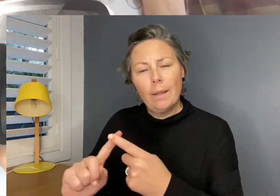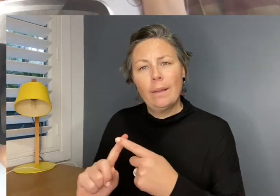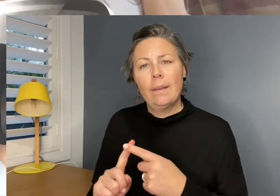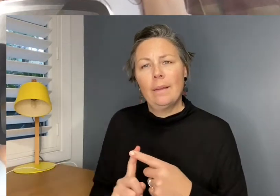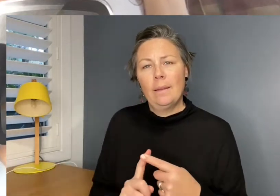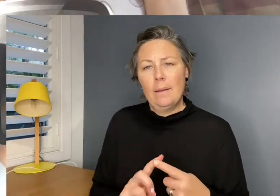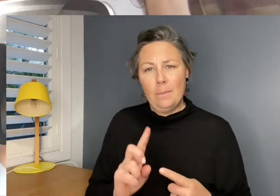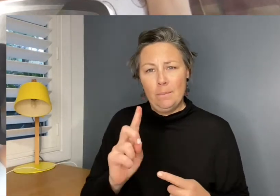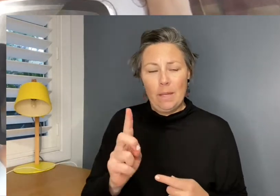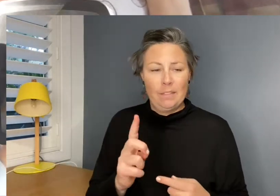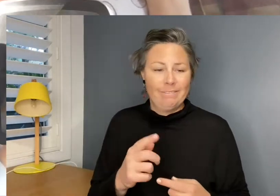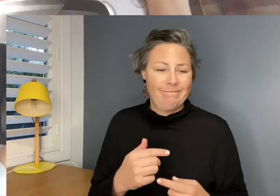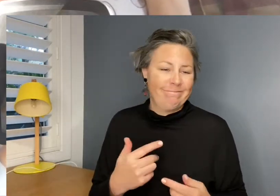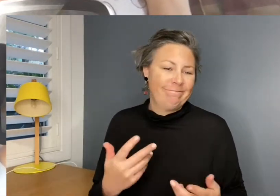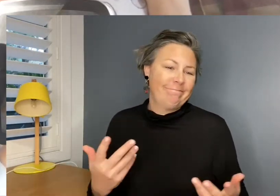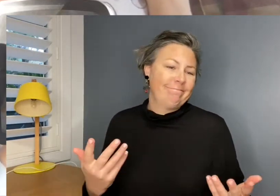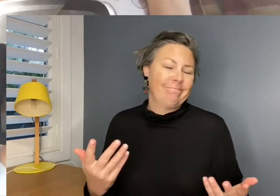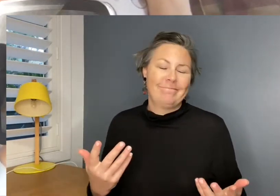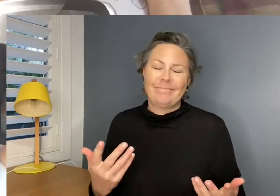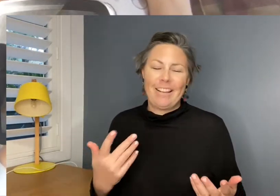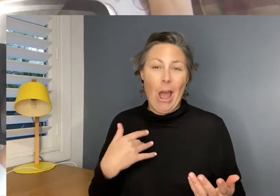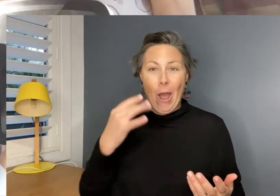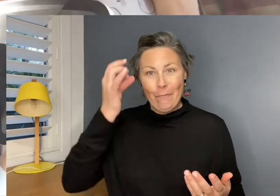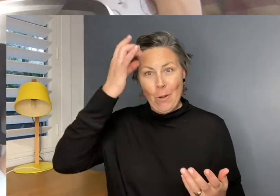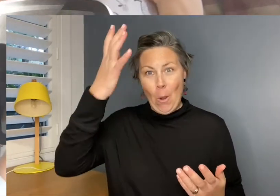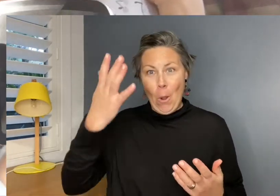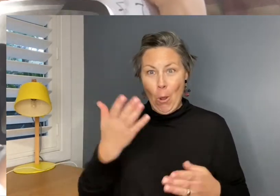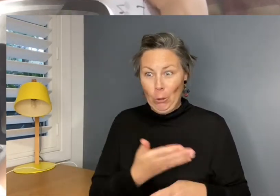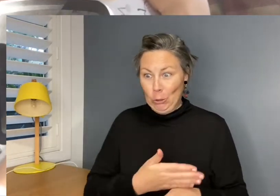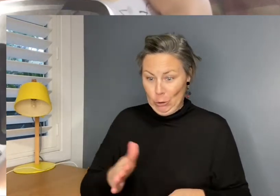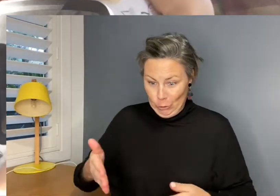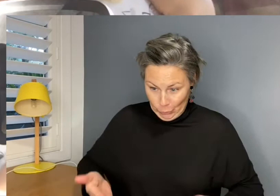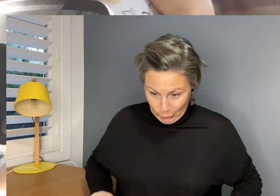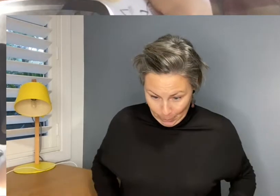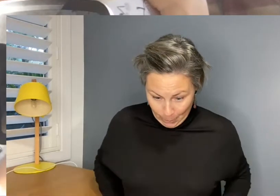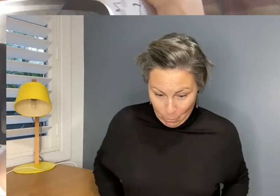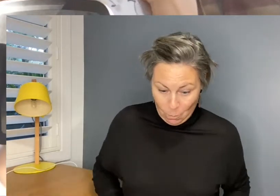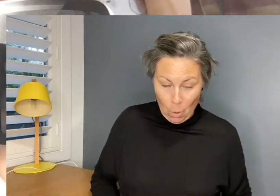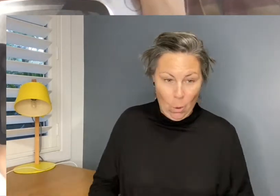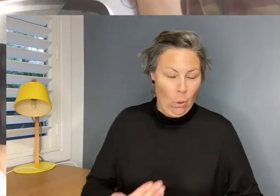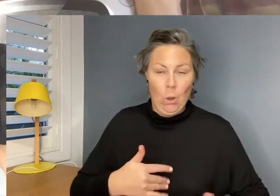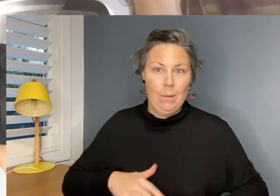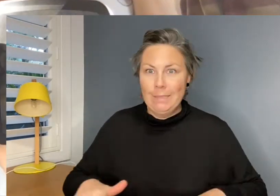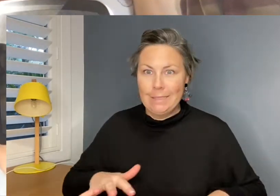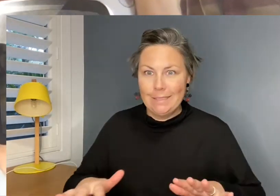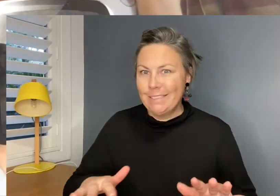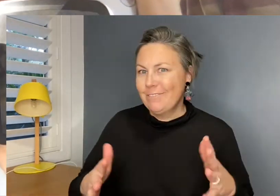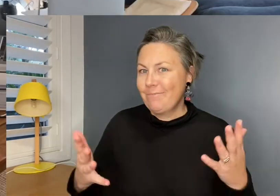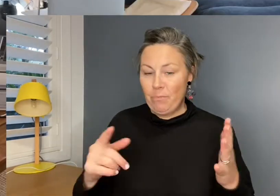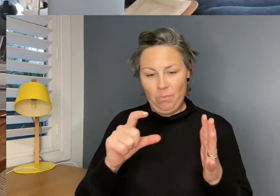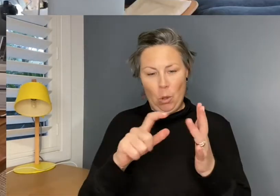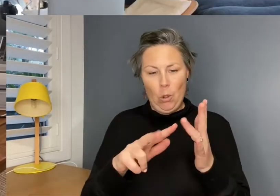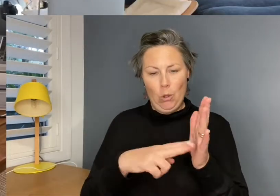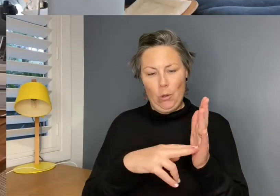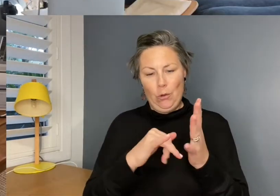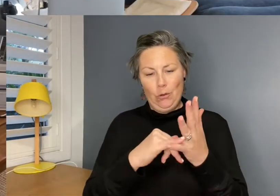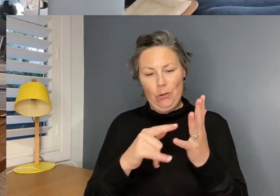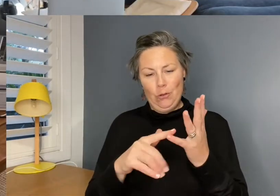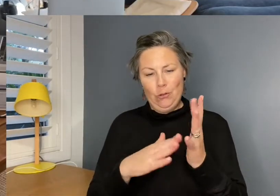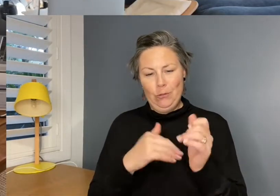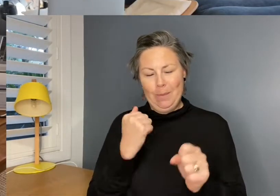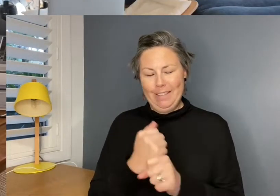how completely consuming the newborn phase was, and we haven't been able to pick it up yet. That's one way to put